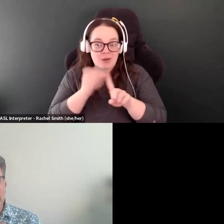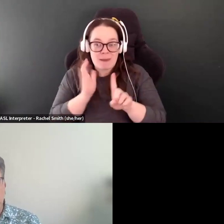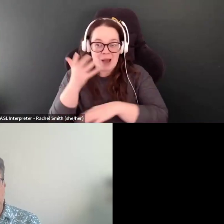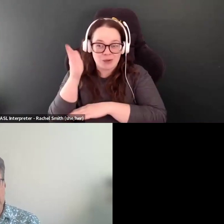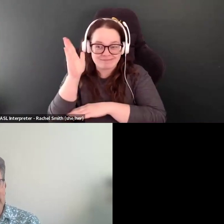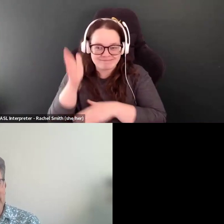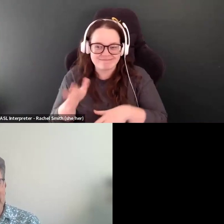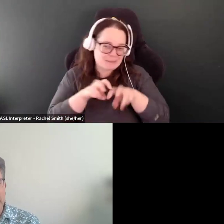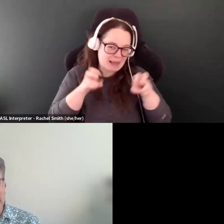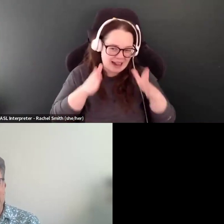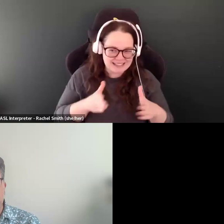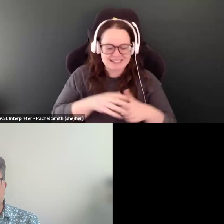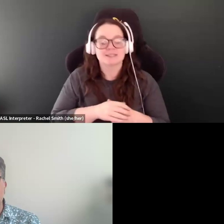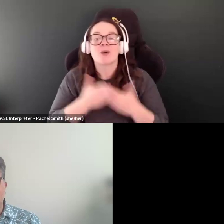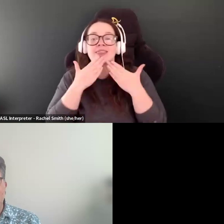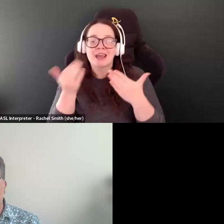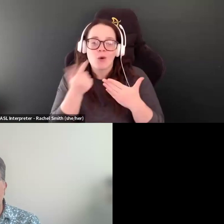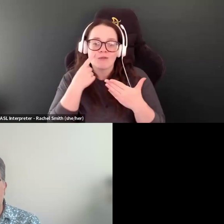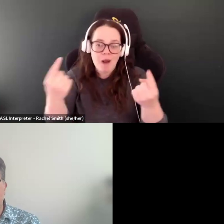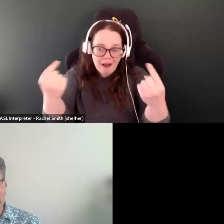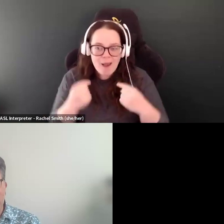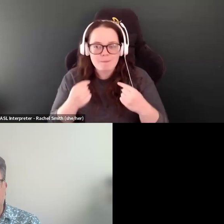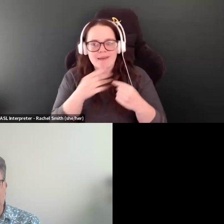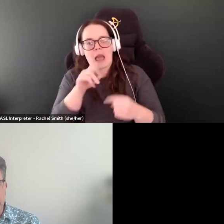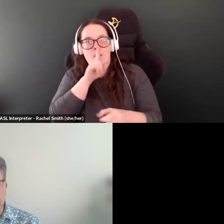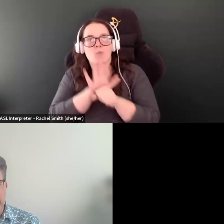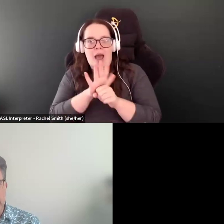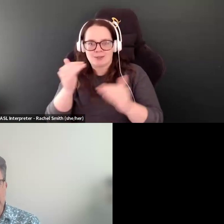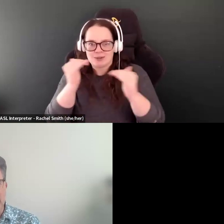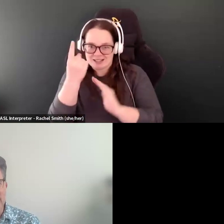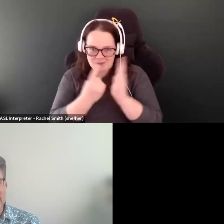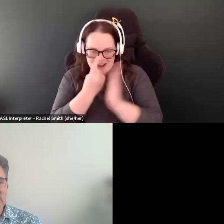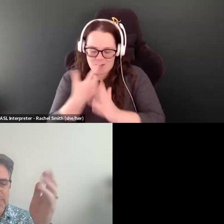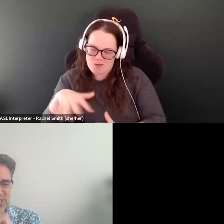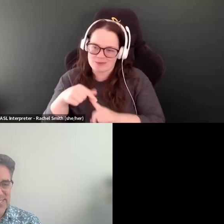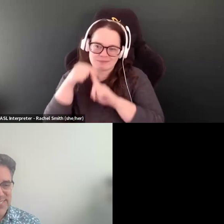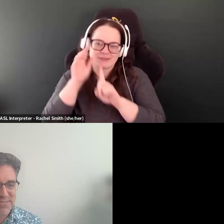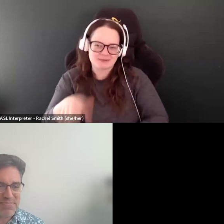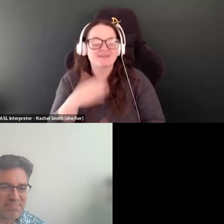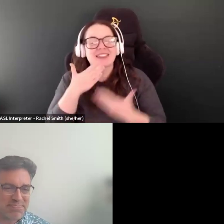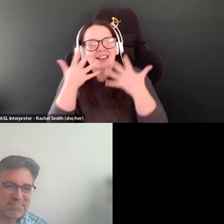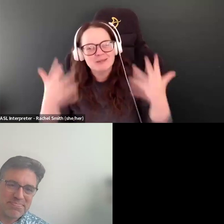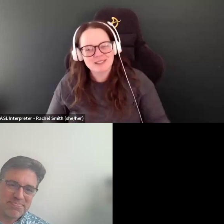just thank you all for making the time this afternoon. And I promise you the next hour is going to be really special. Thanks so much.